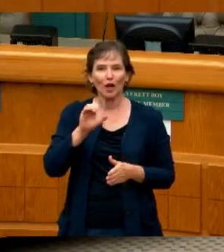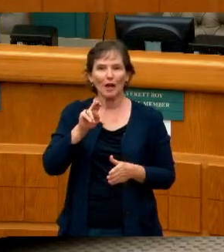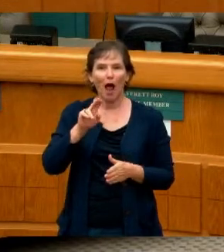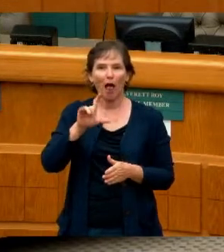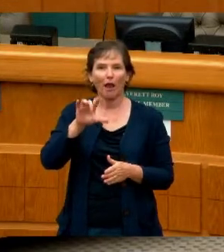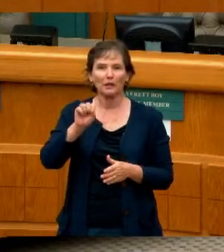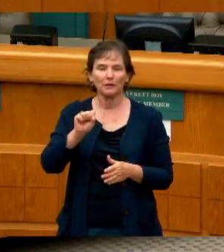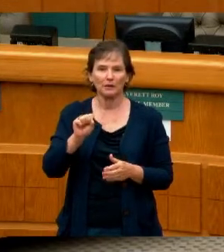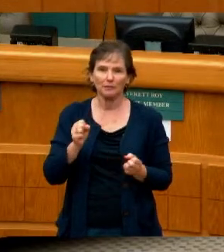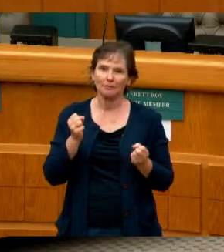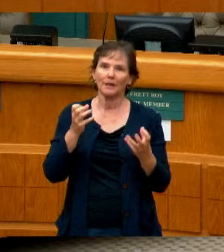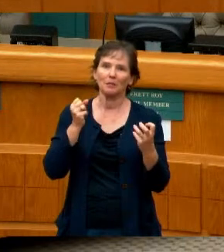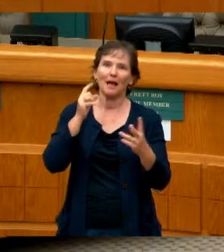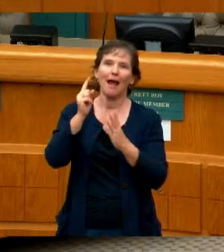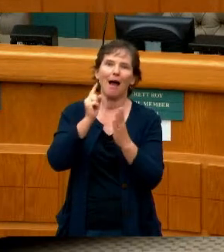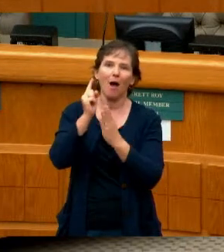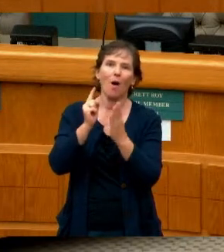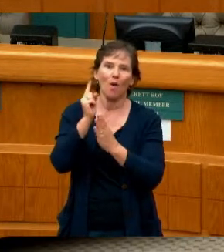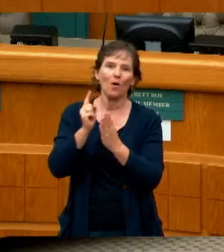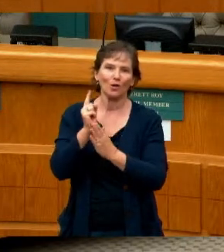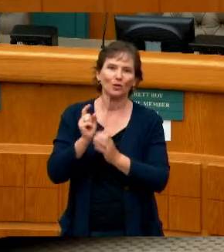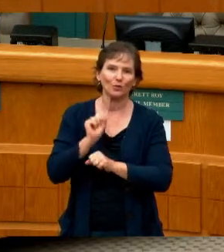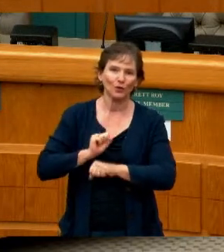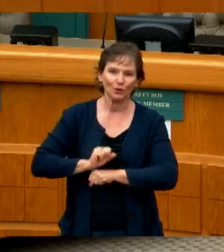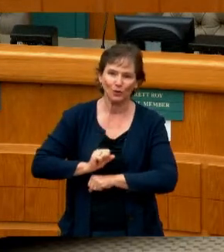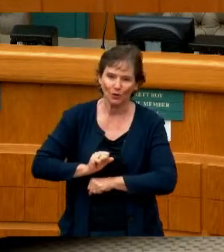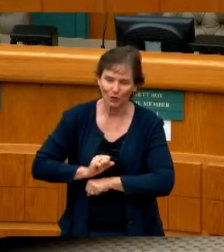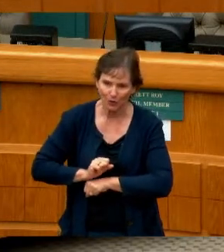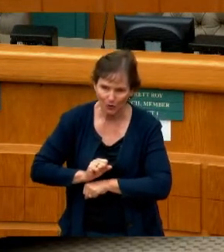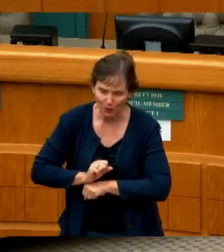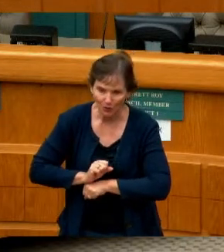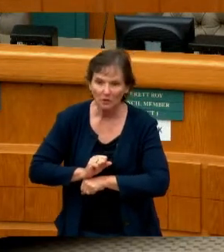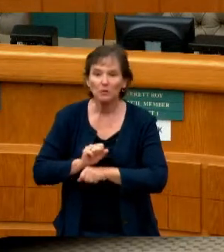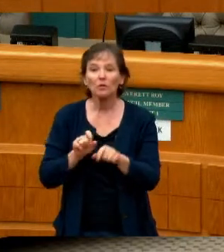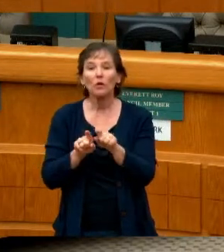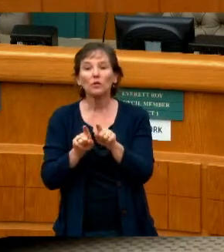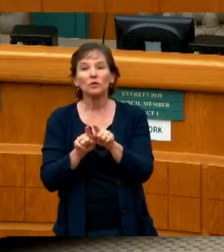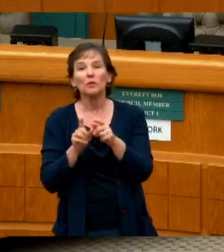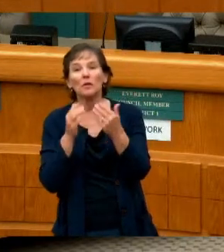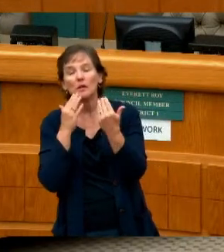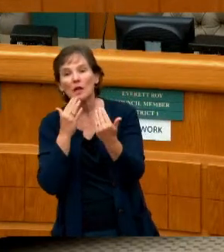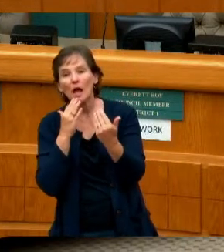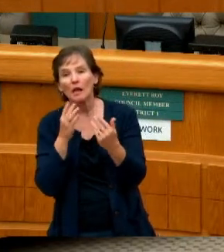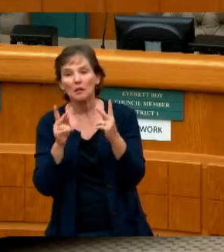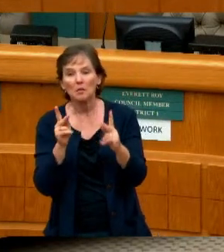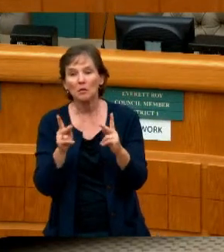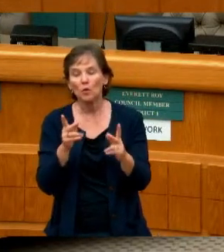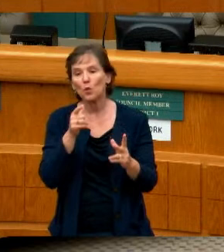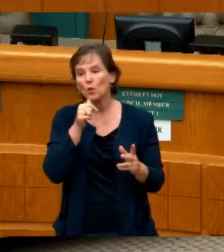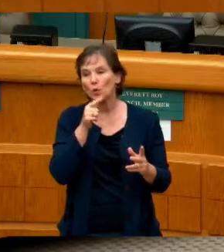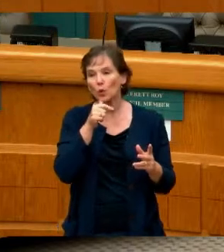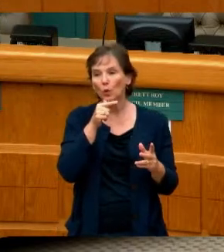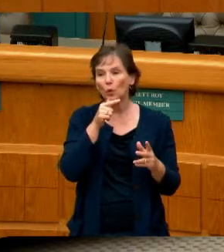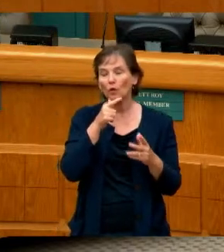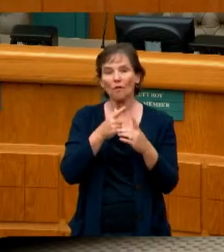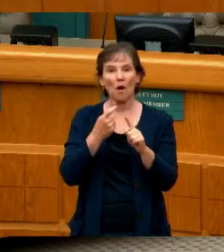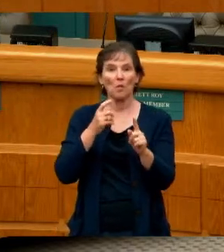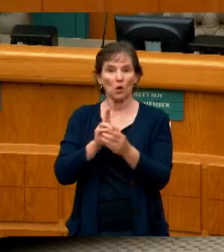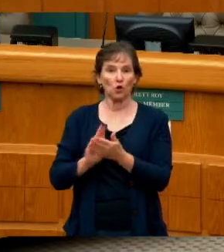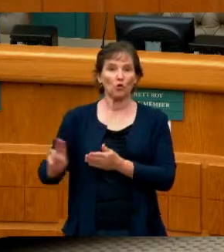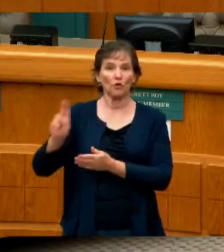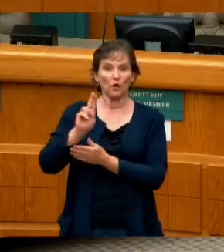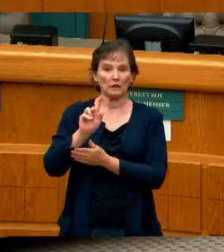in many, many hours on this, and the folks from A&M Corpus Christi. I'm not much of a